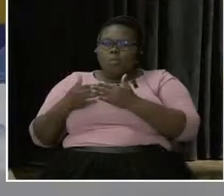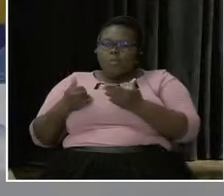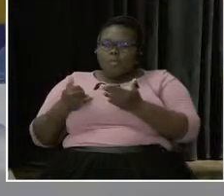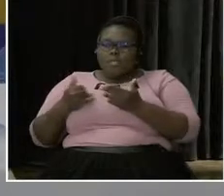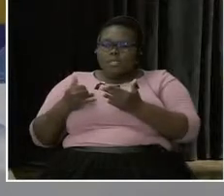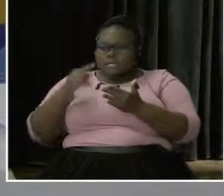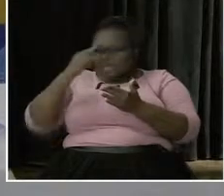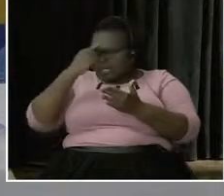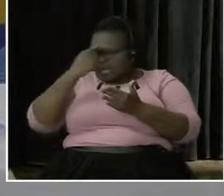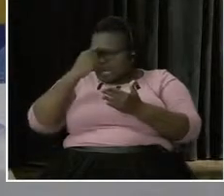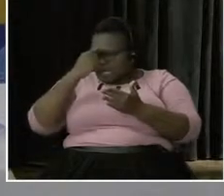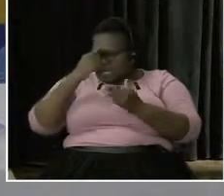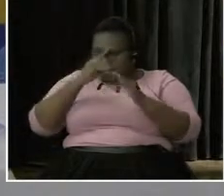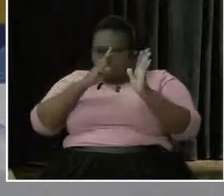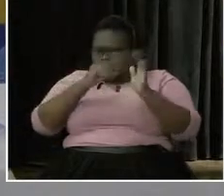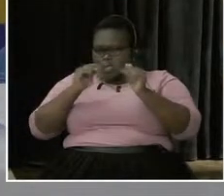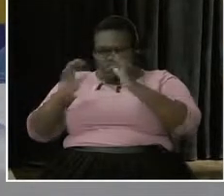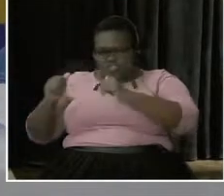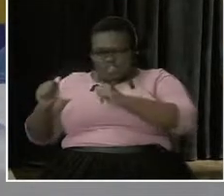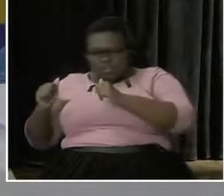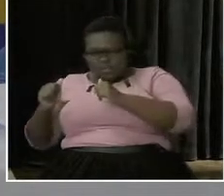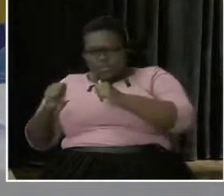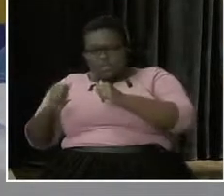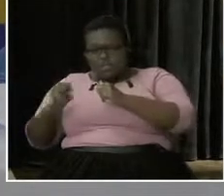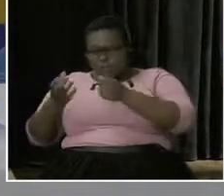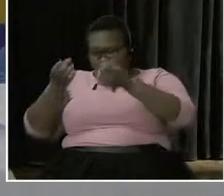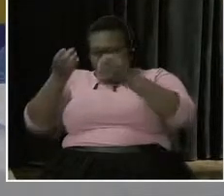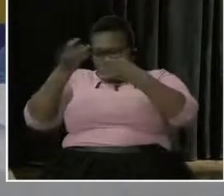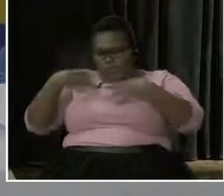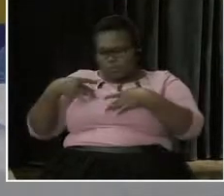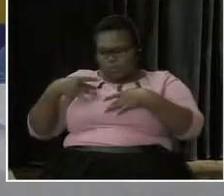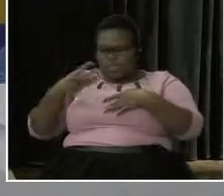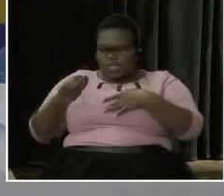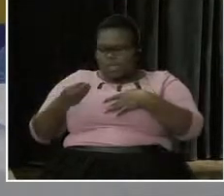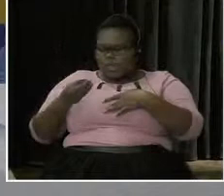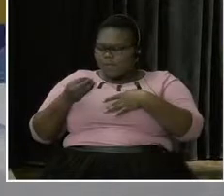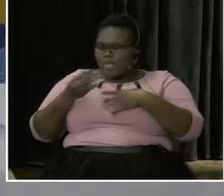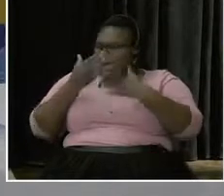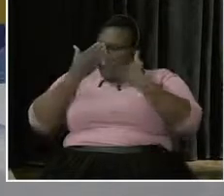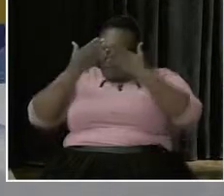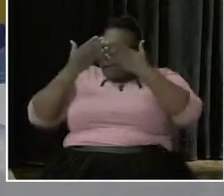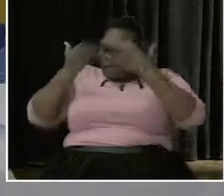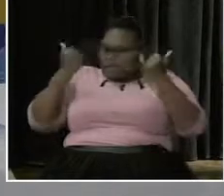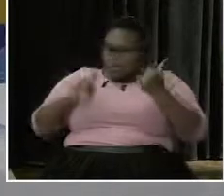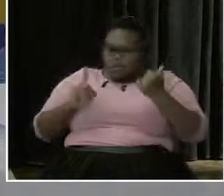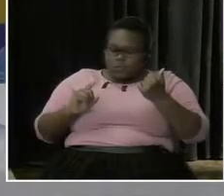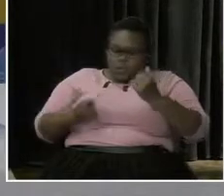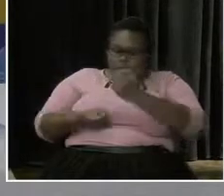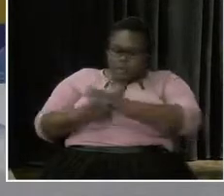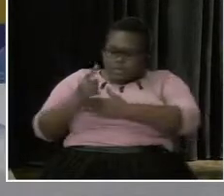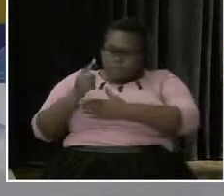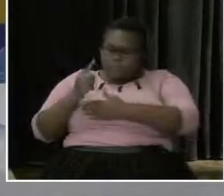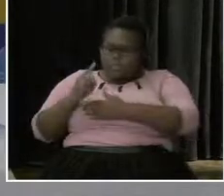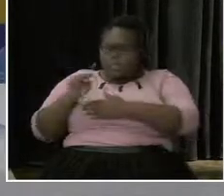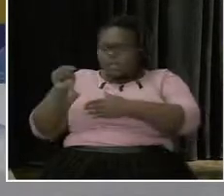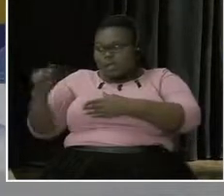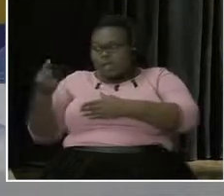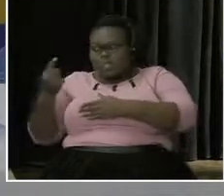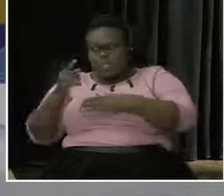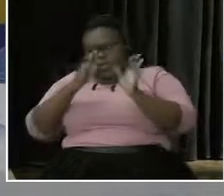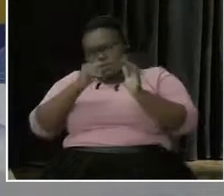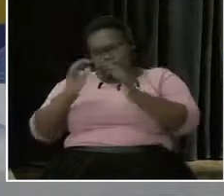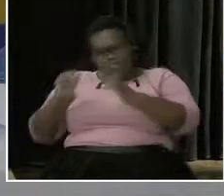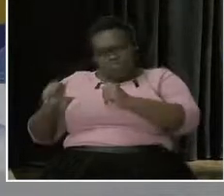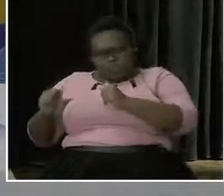Indian townships, it tells you that she's got no clue of what happened in July. Almost all